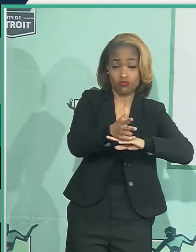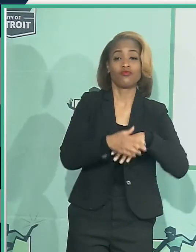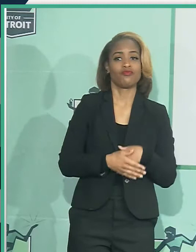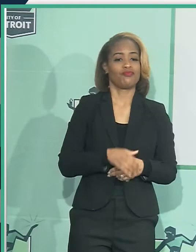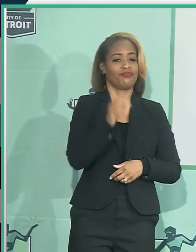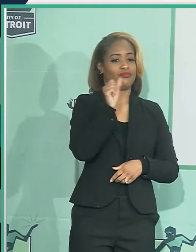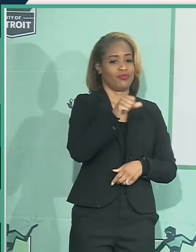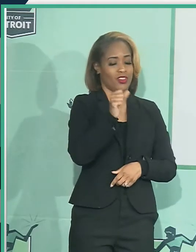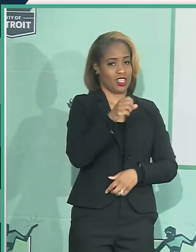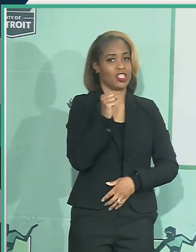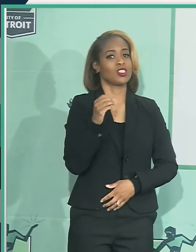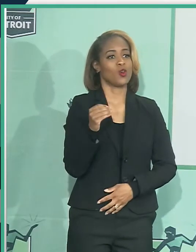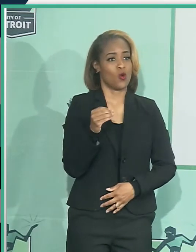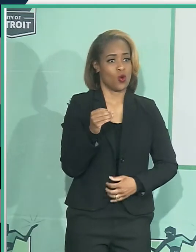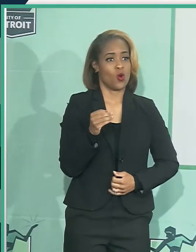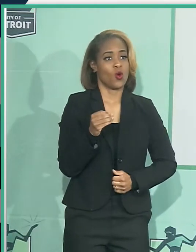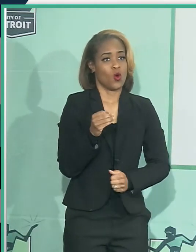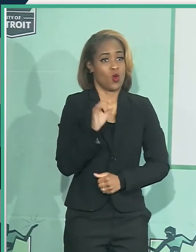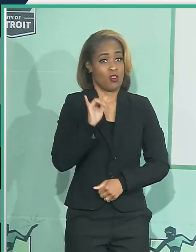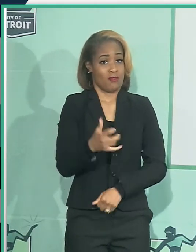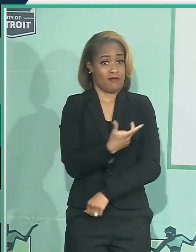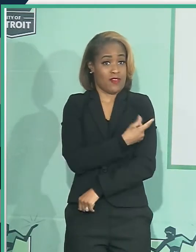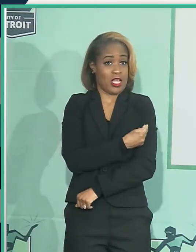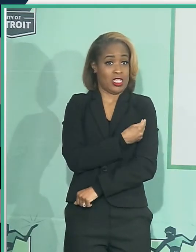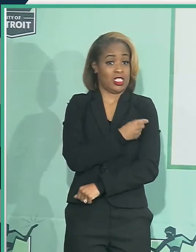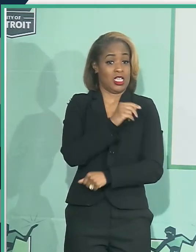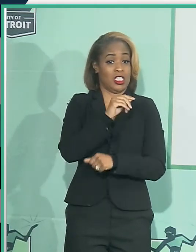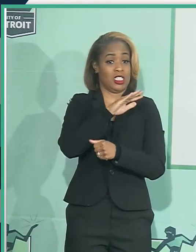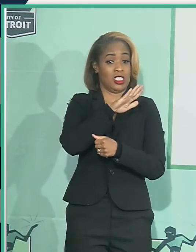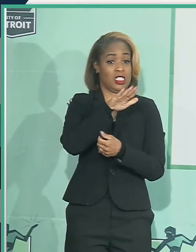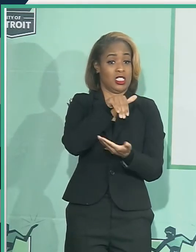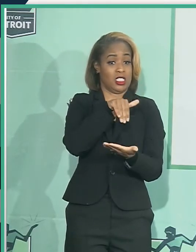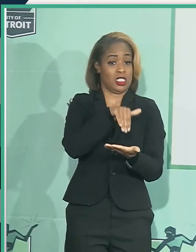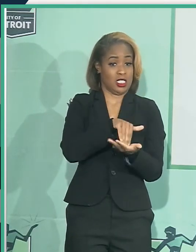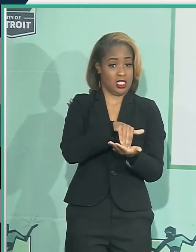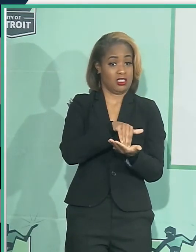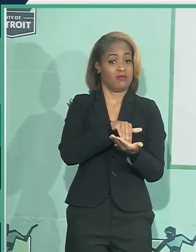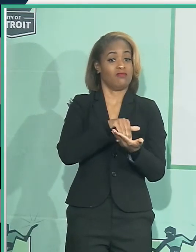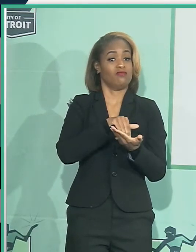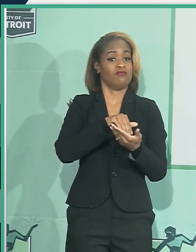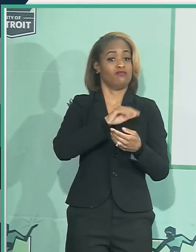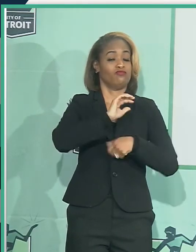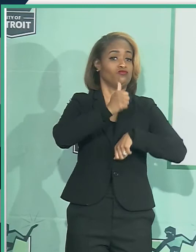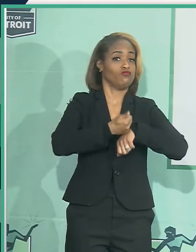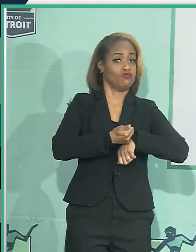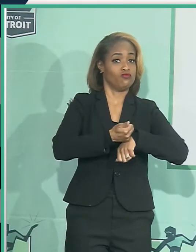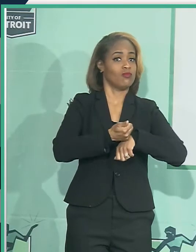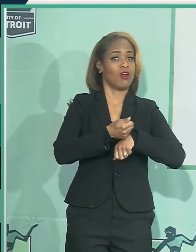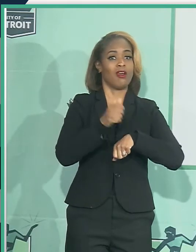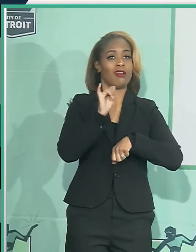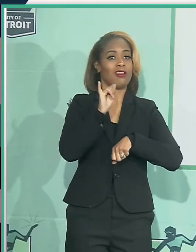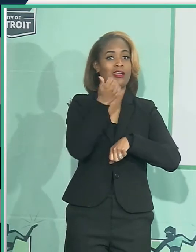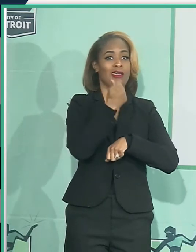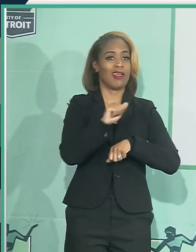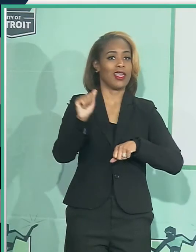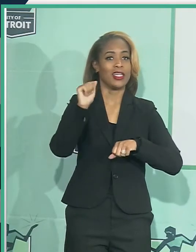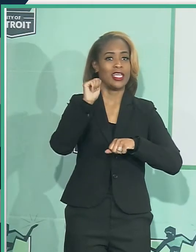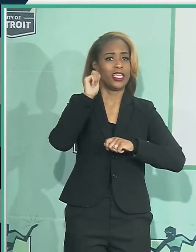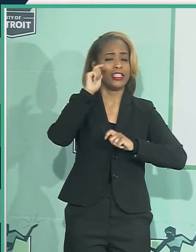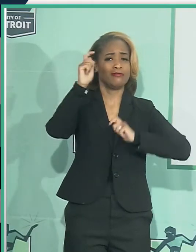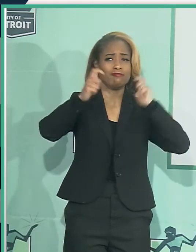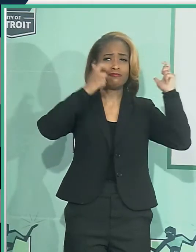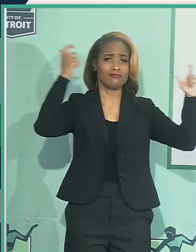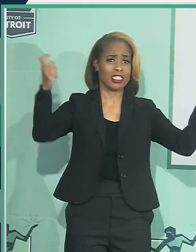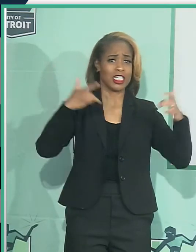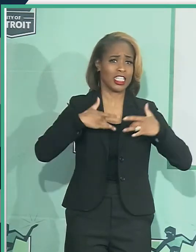Yeah, so the vaccination site will be set up like any kind of large event. Many of you